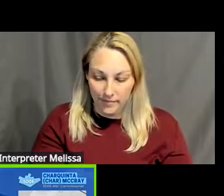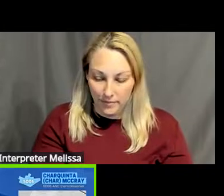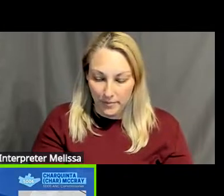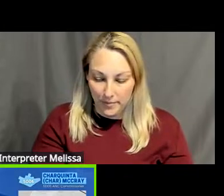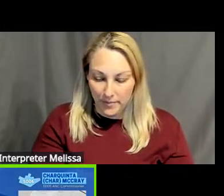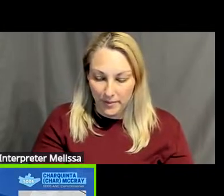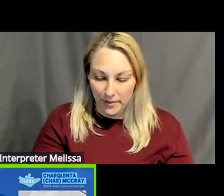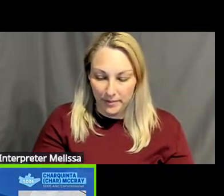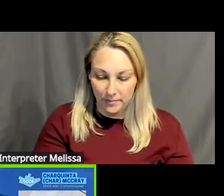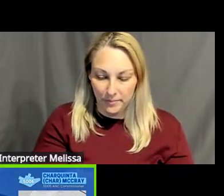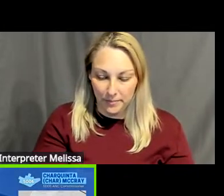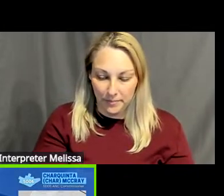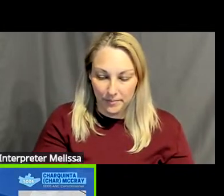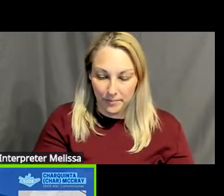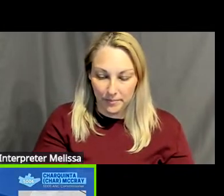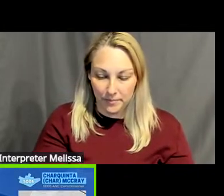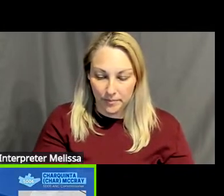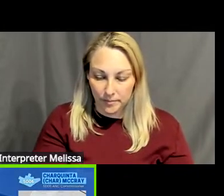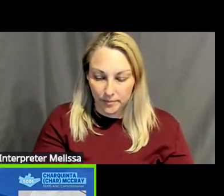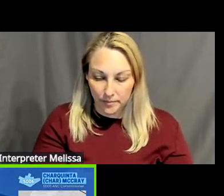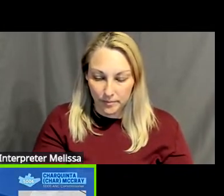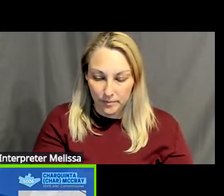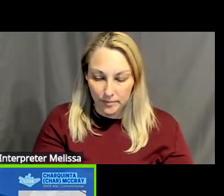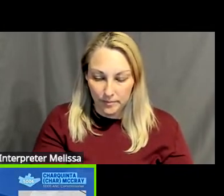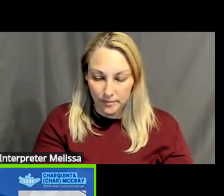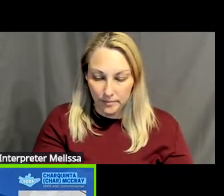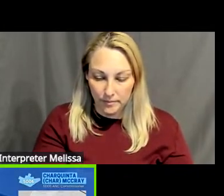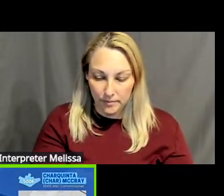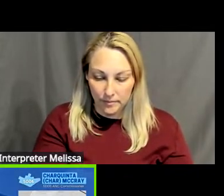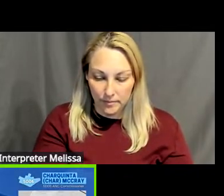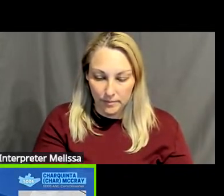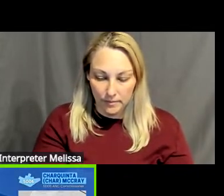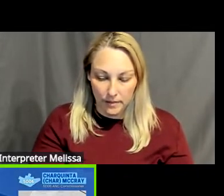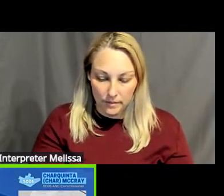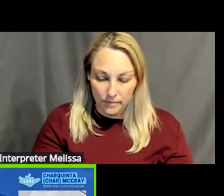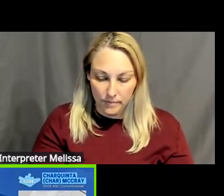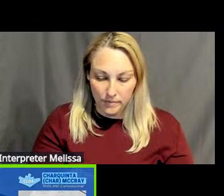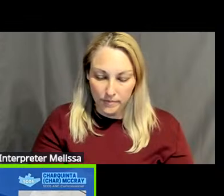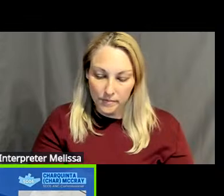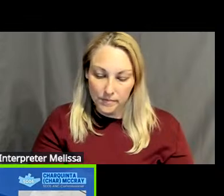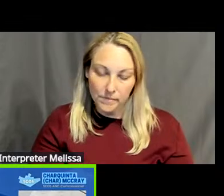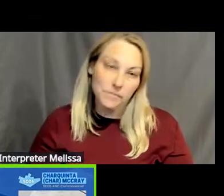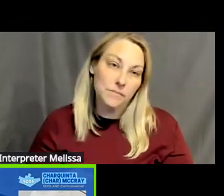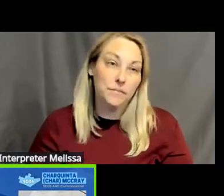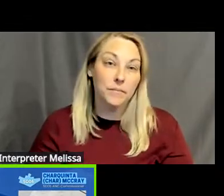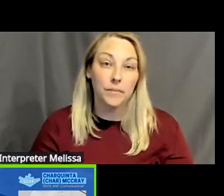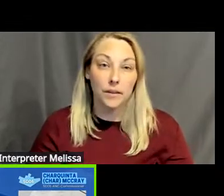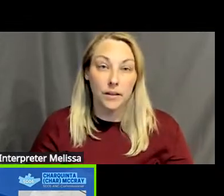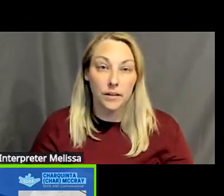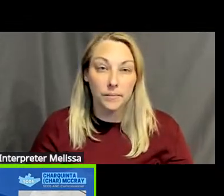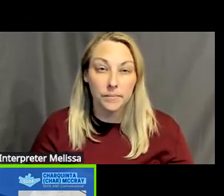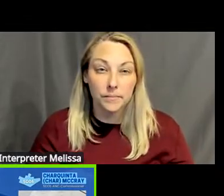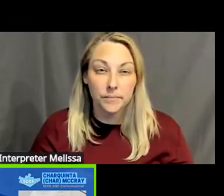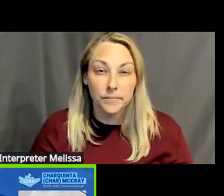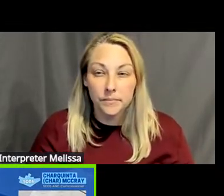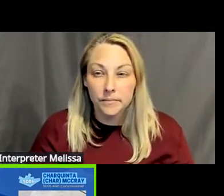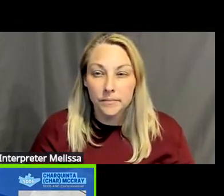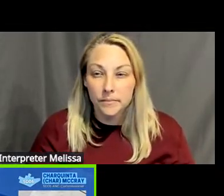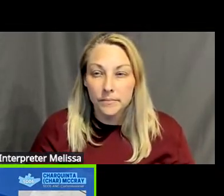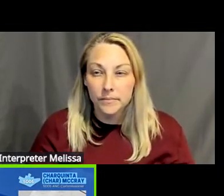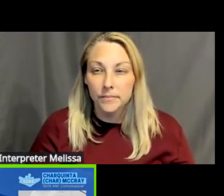And we do have one comment in the chat. Mr. Montague asked if the chat can be made